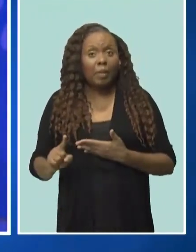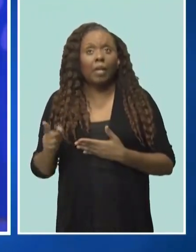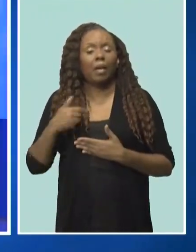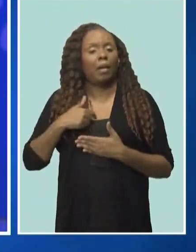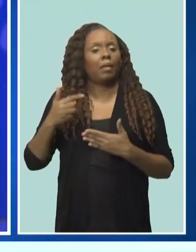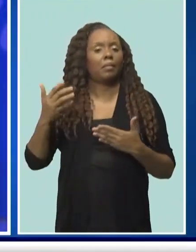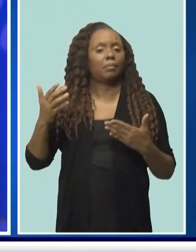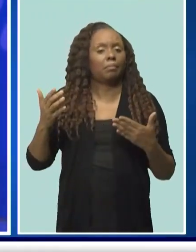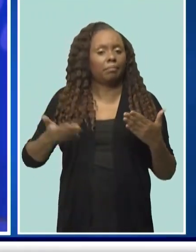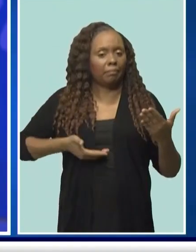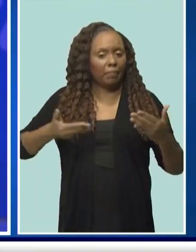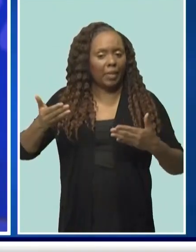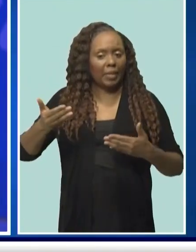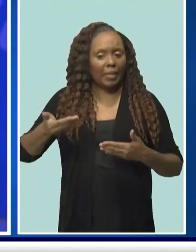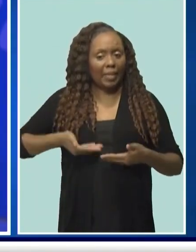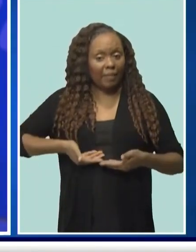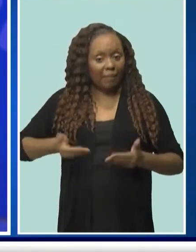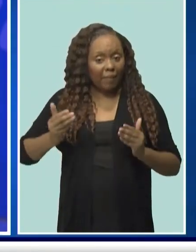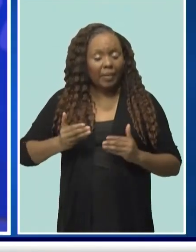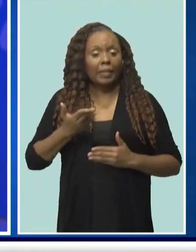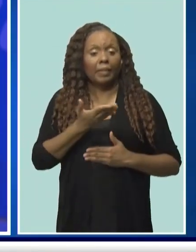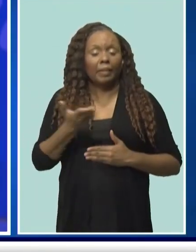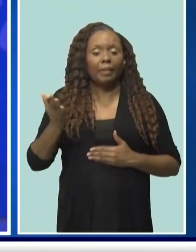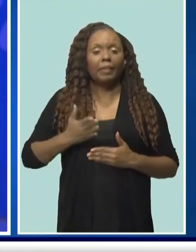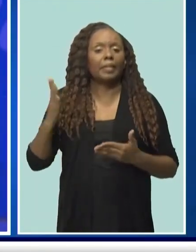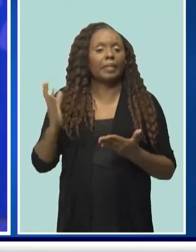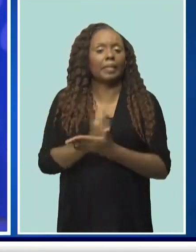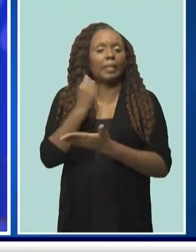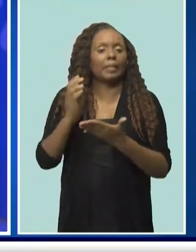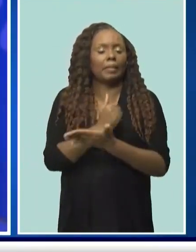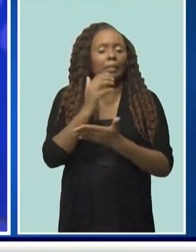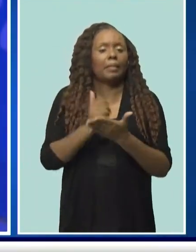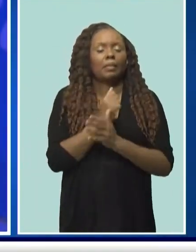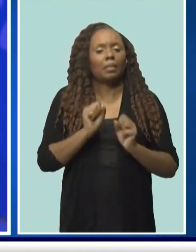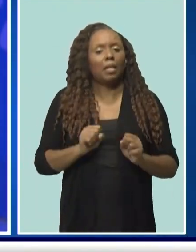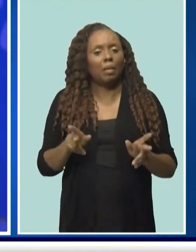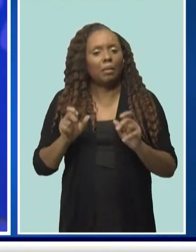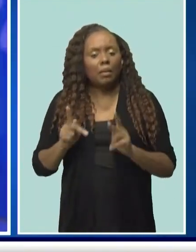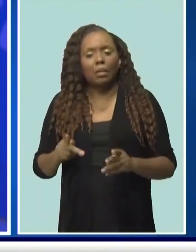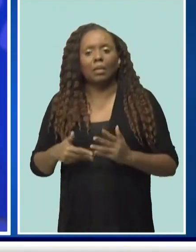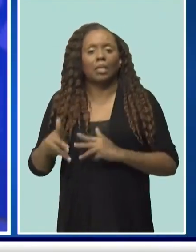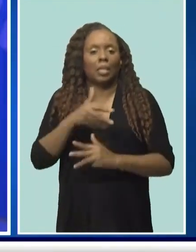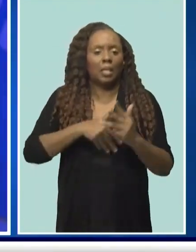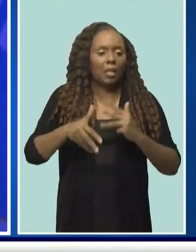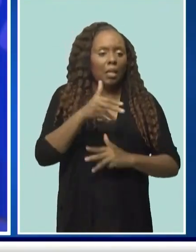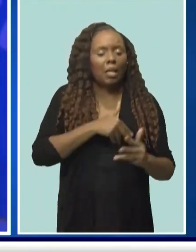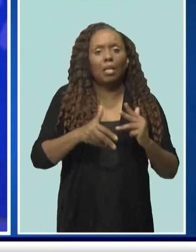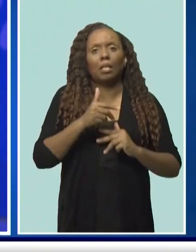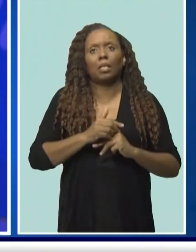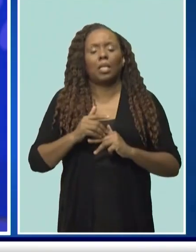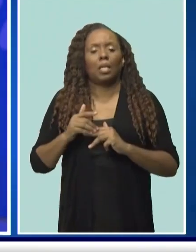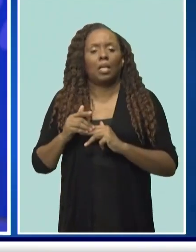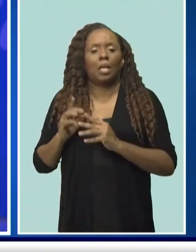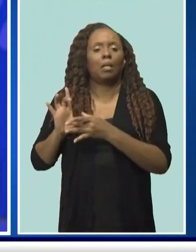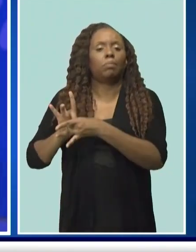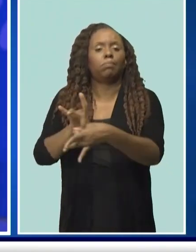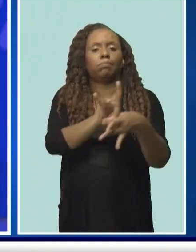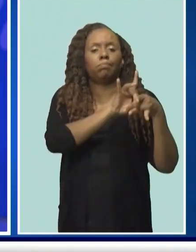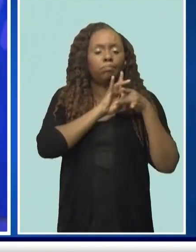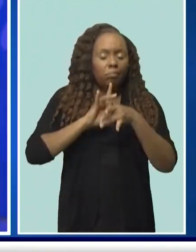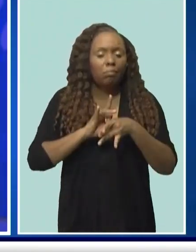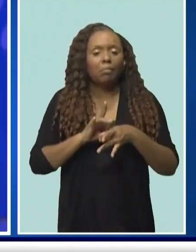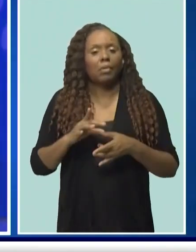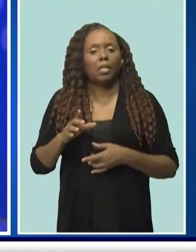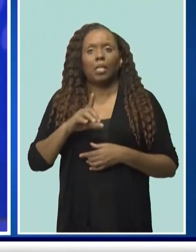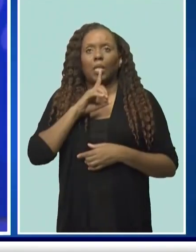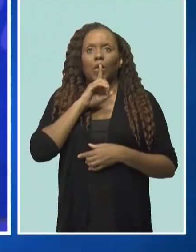each of you to seize the opportunities that lie ahead. Engage deeply, connect earnestly,